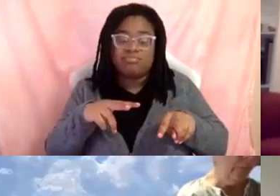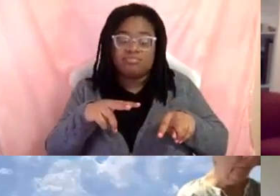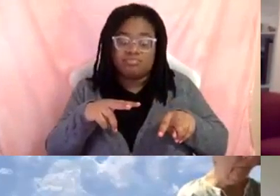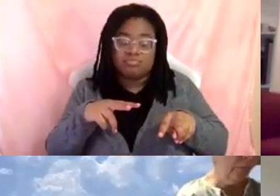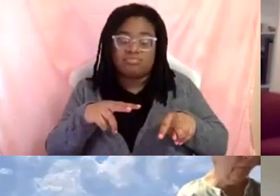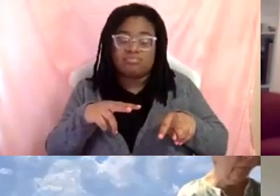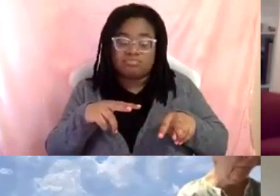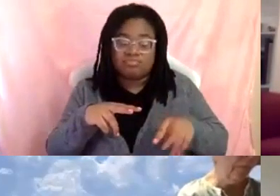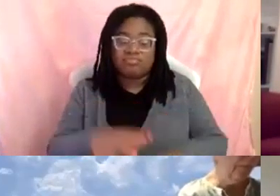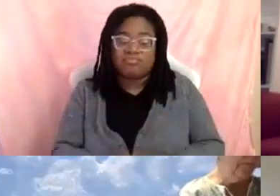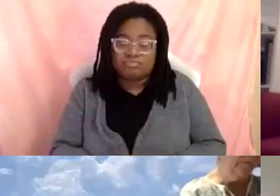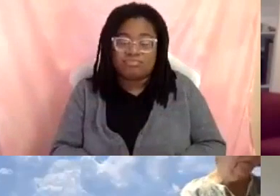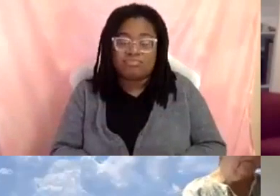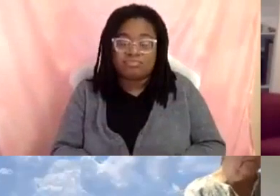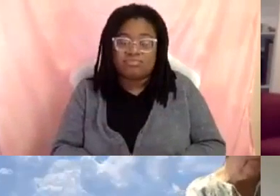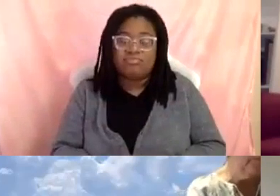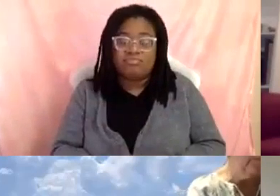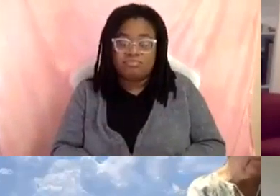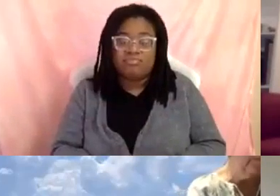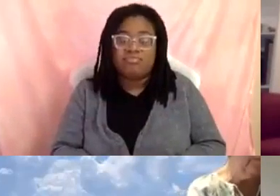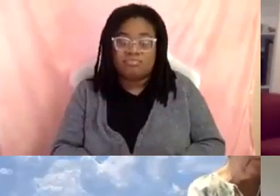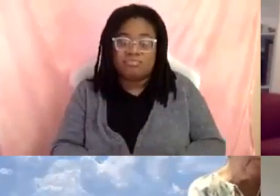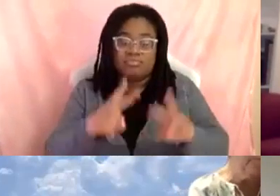I'm gonna roll back and